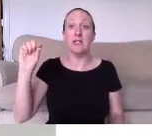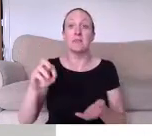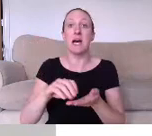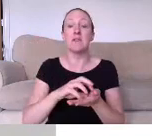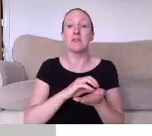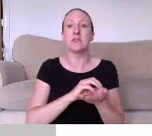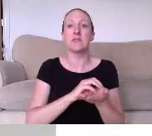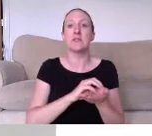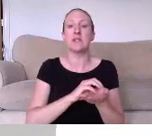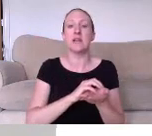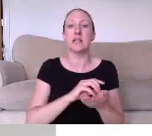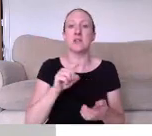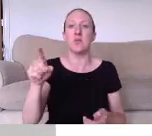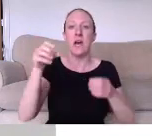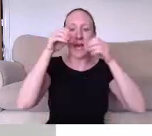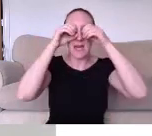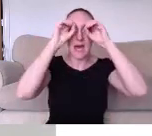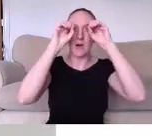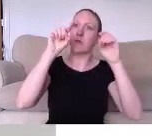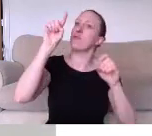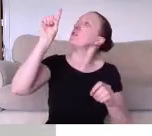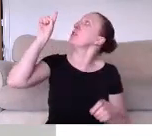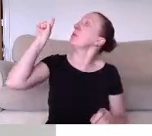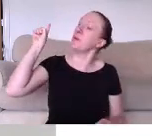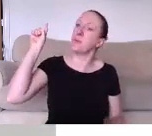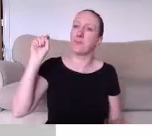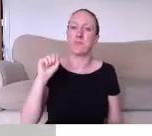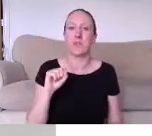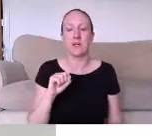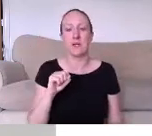Goodbye, little mouse." And away owl flew.